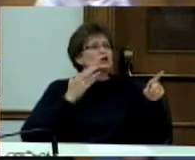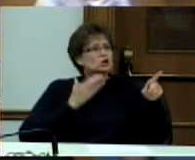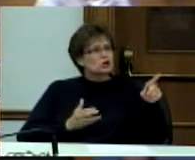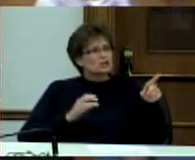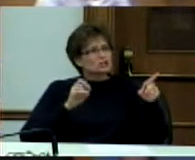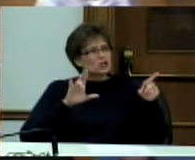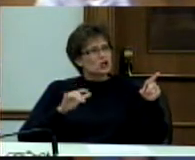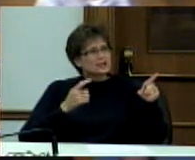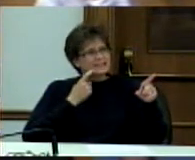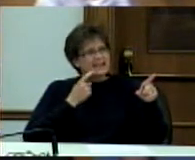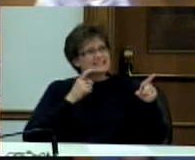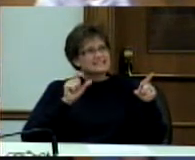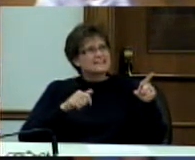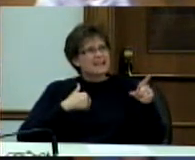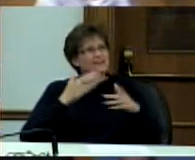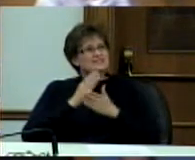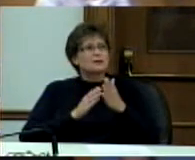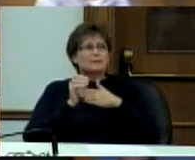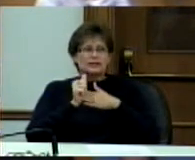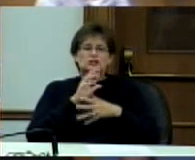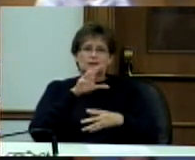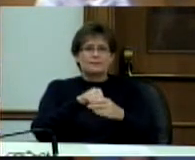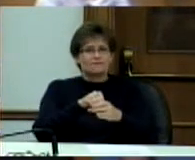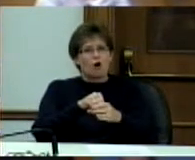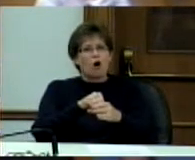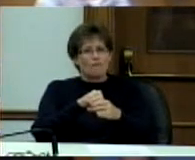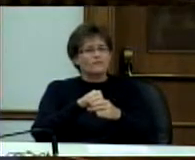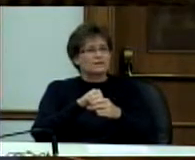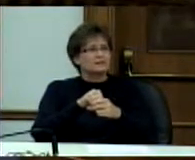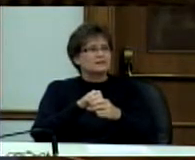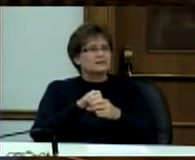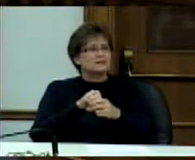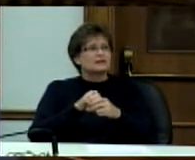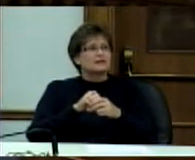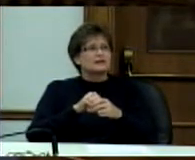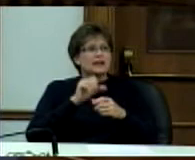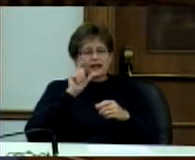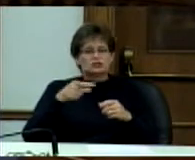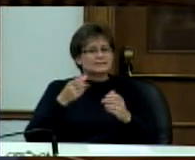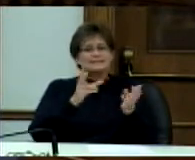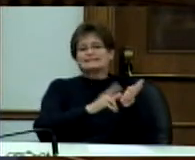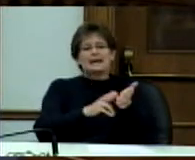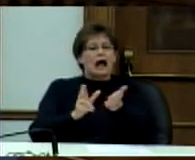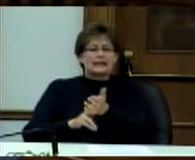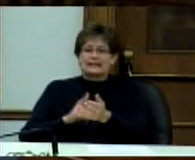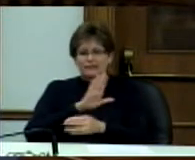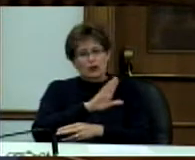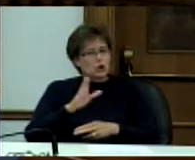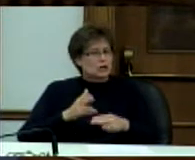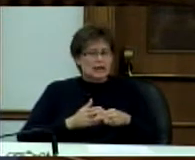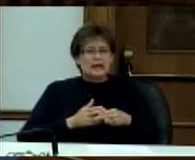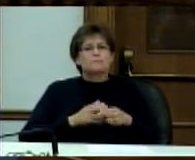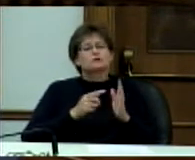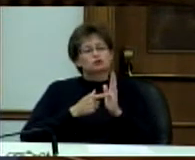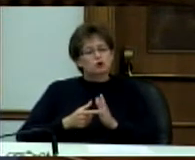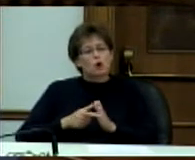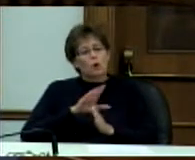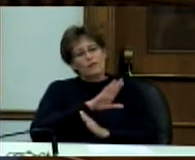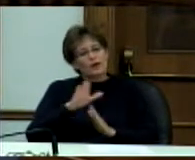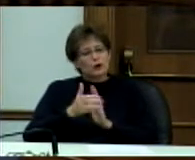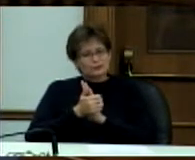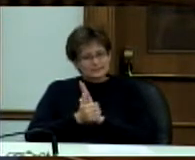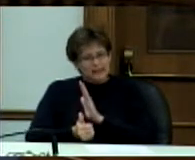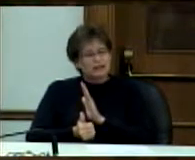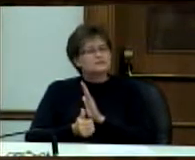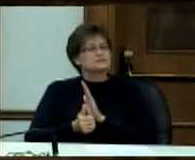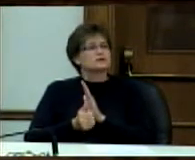good. However, I still think there needs to be some leadership in this whole process, and not just signing off on it, actually demonstrating